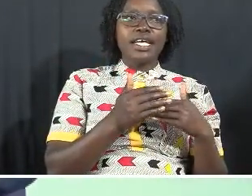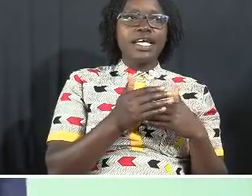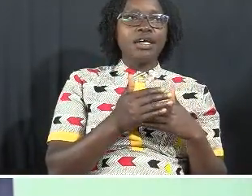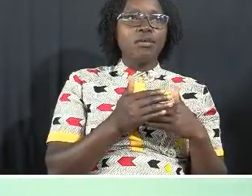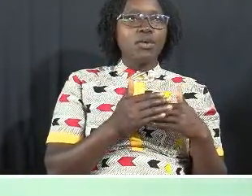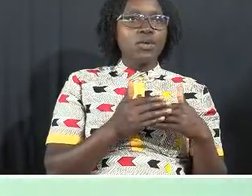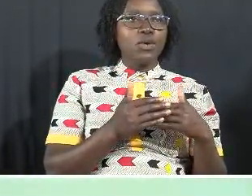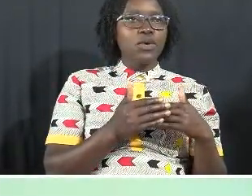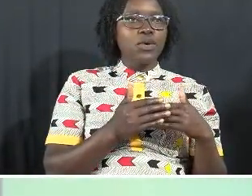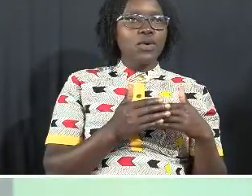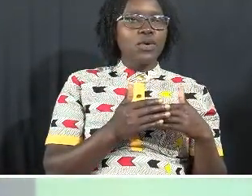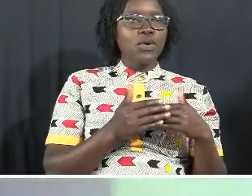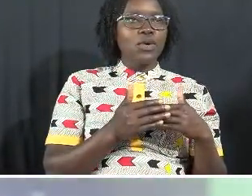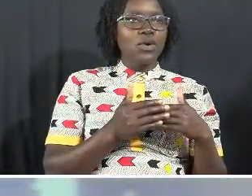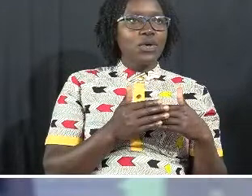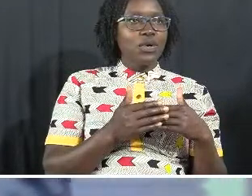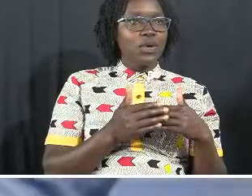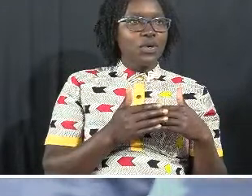karibu.